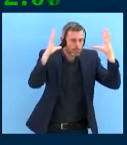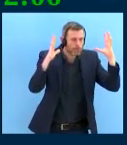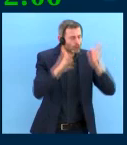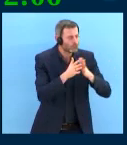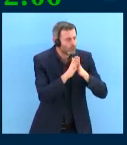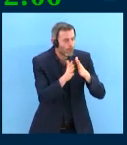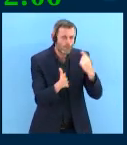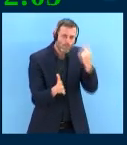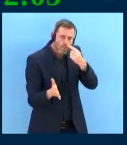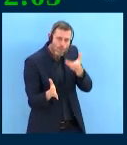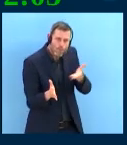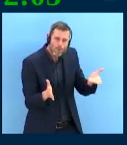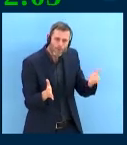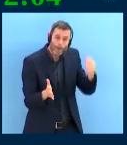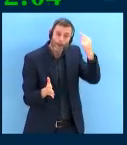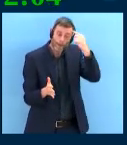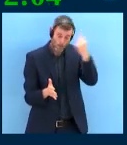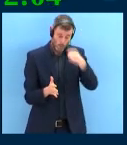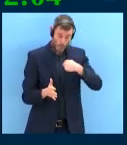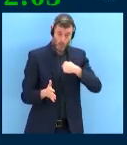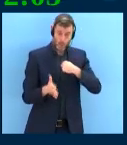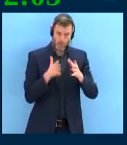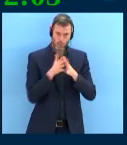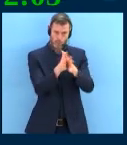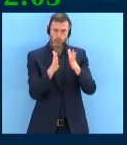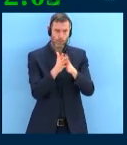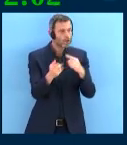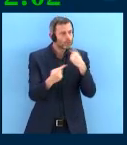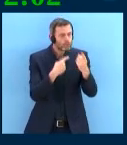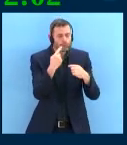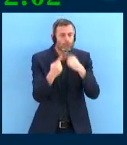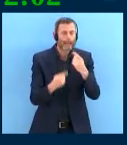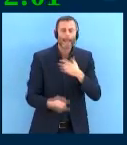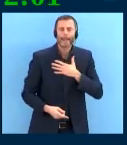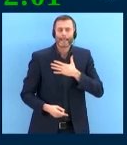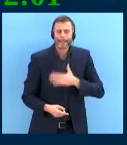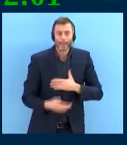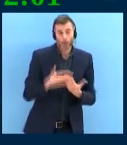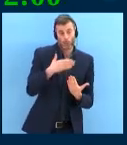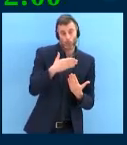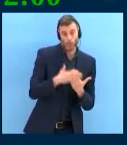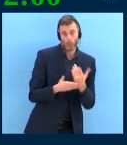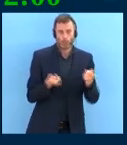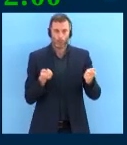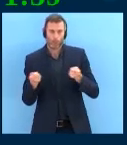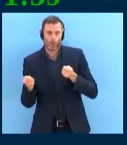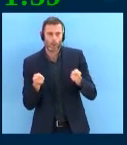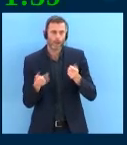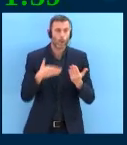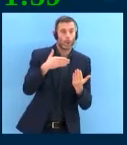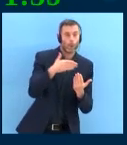whose voices are heard. We must bring in new curators, scholars, and artists, those